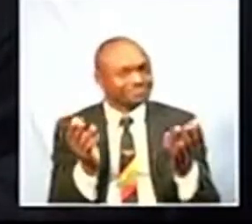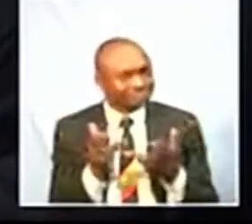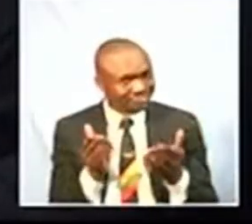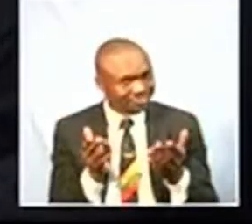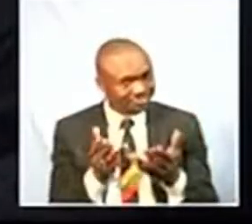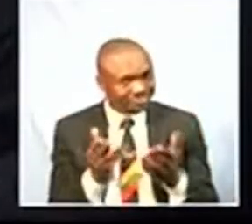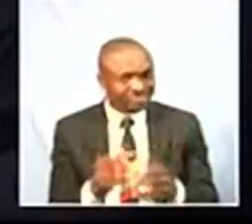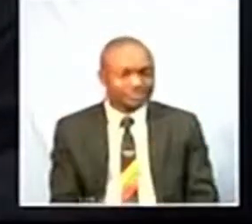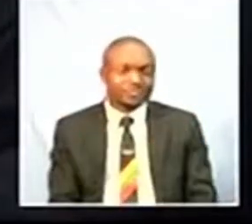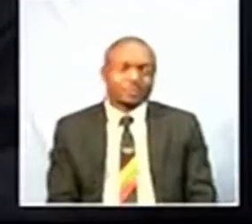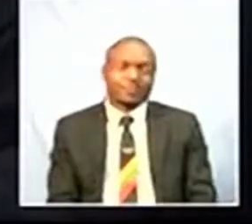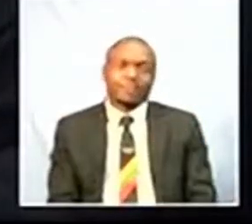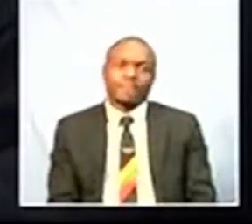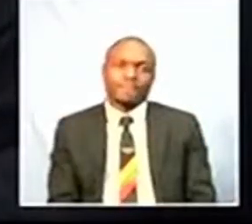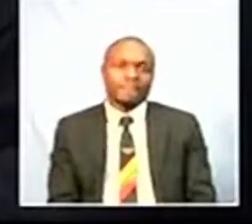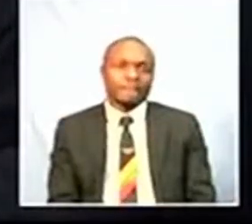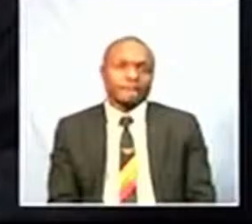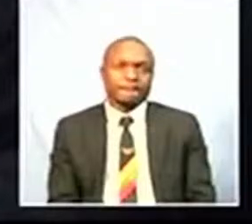So